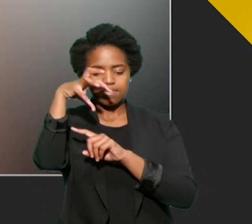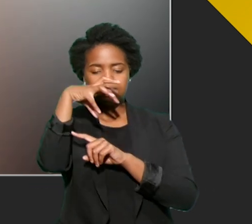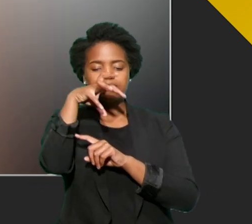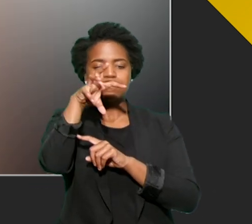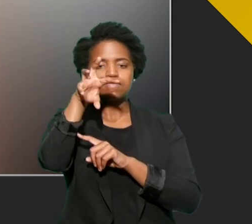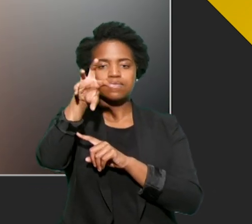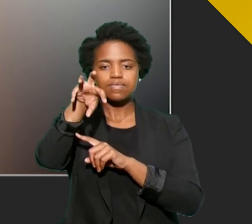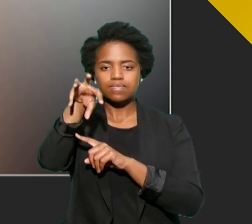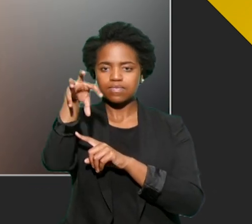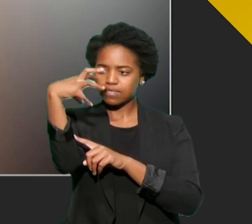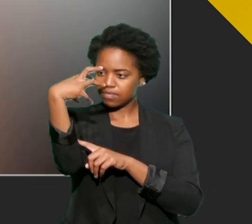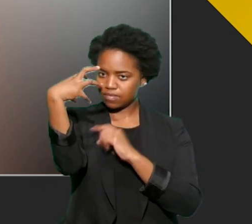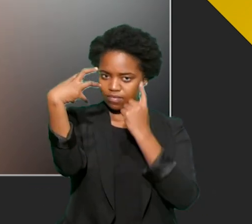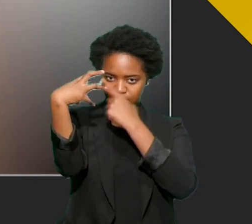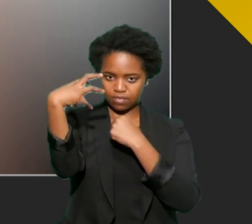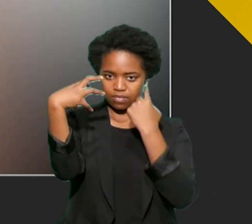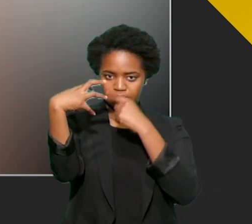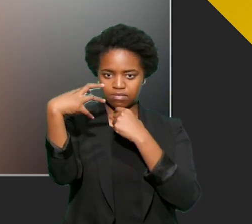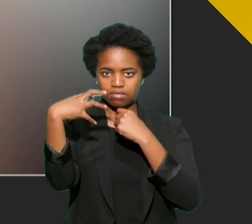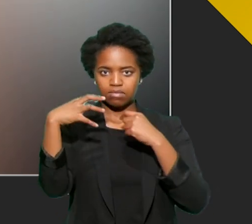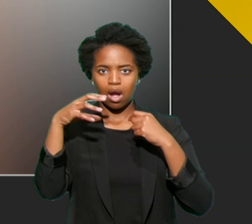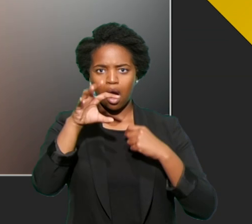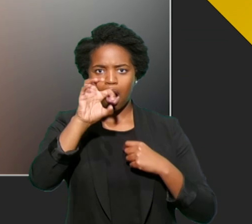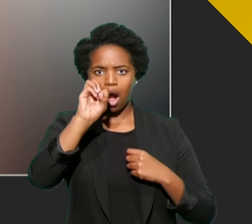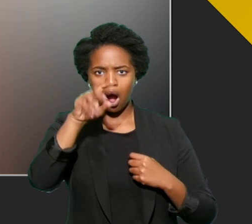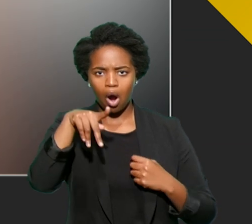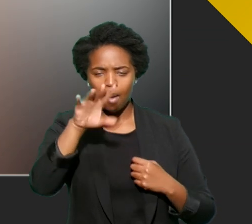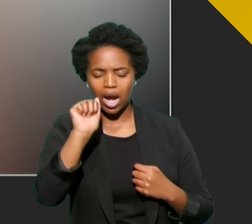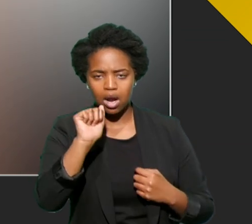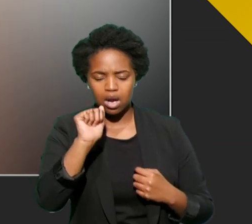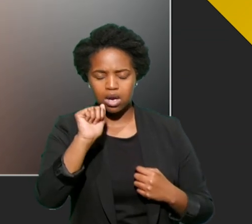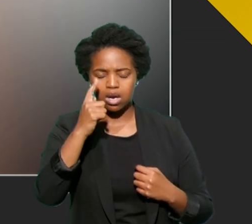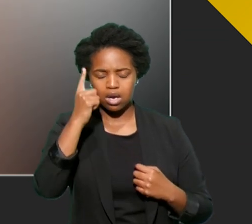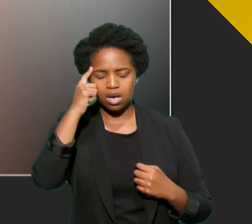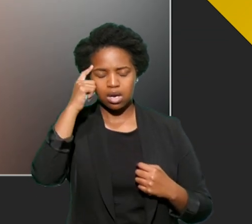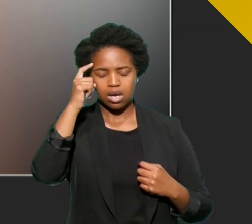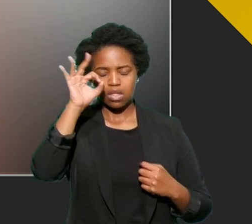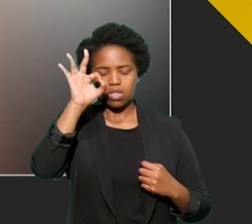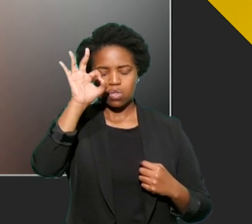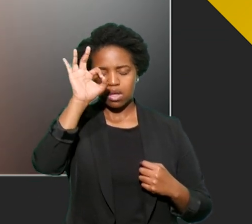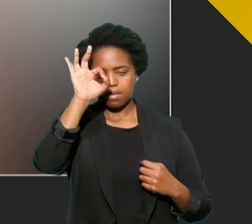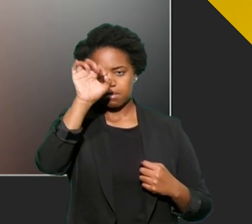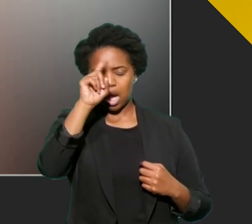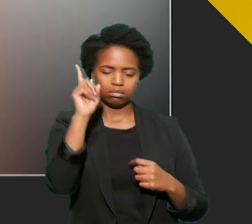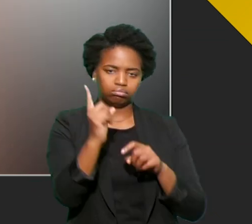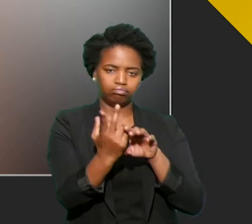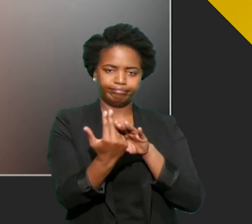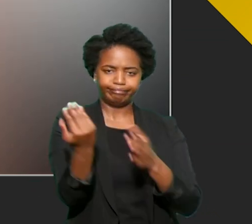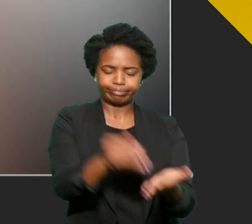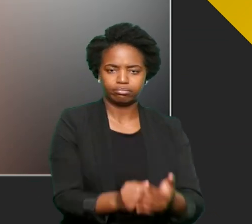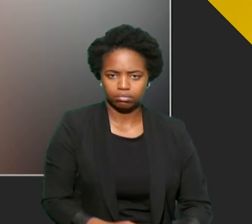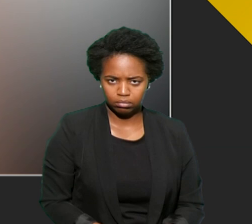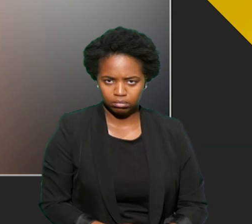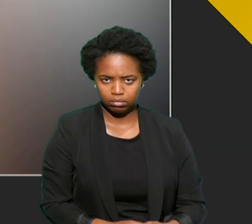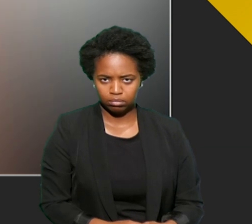face and you will say the following words, Uber. And within 3 minutes, an Uber will arrive. You will